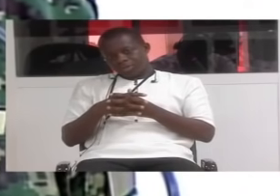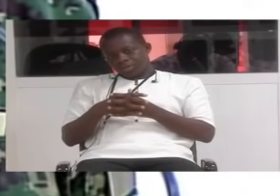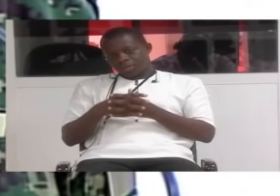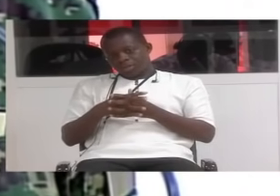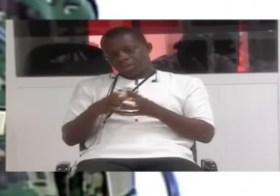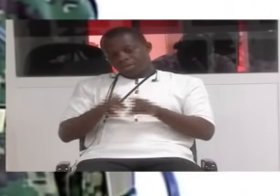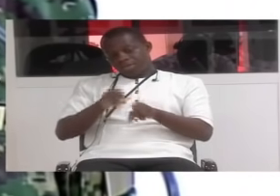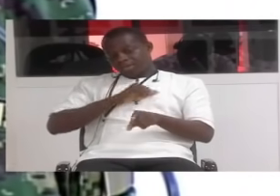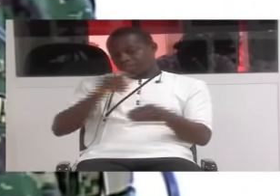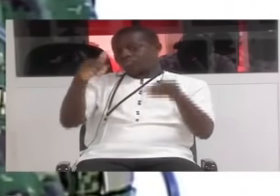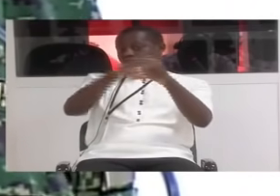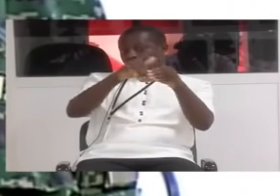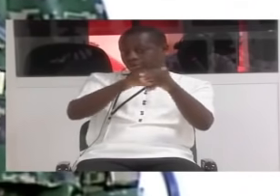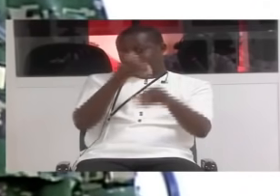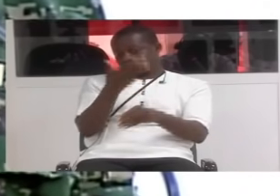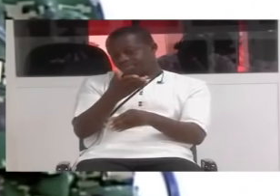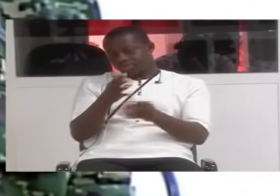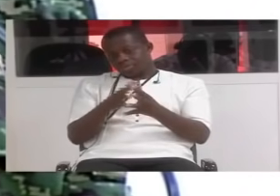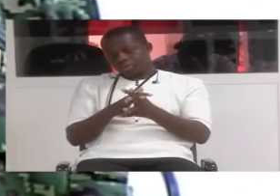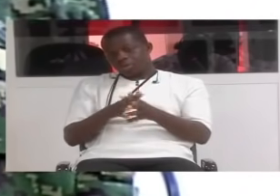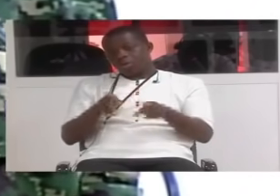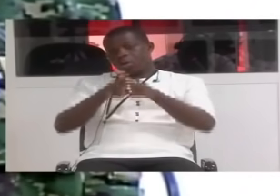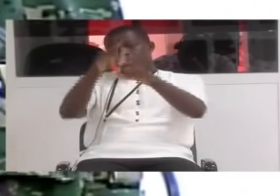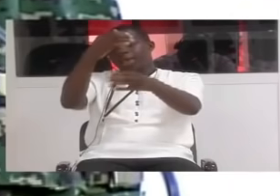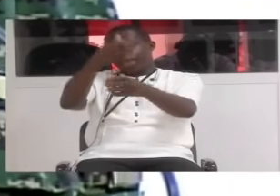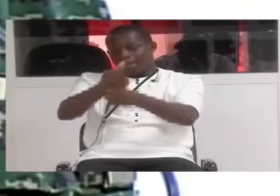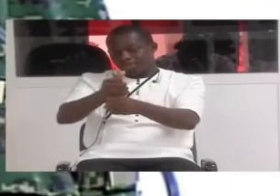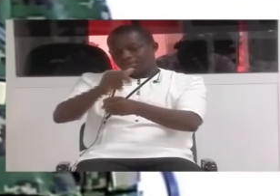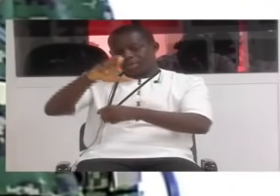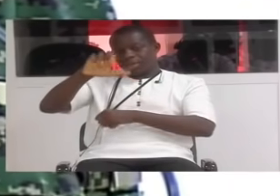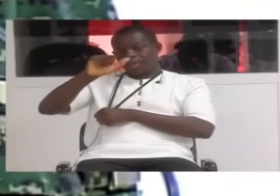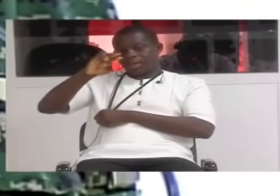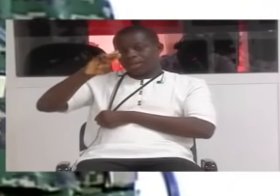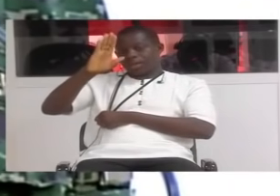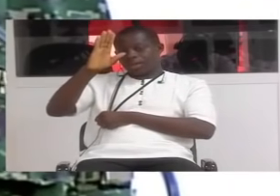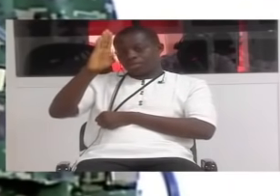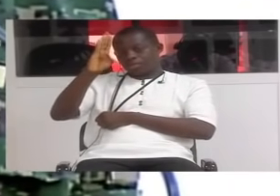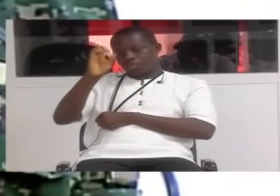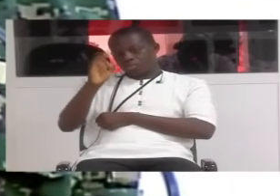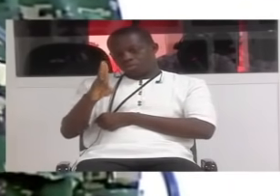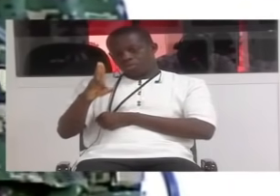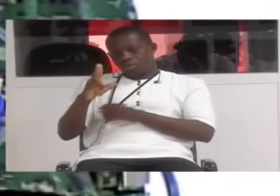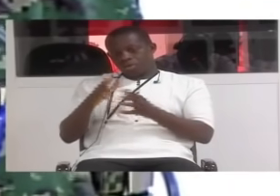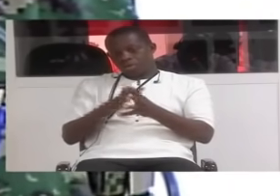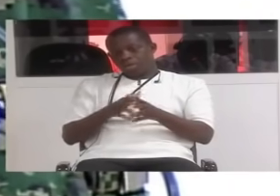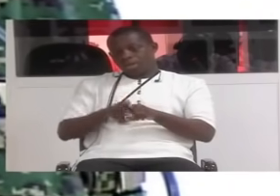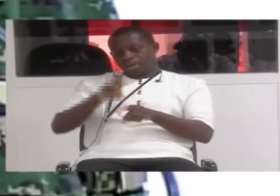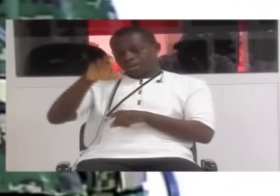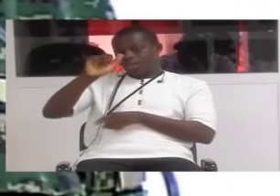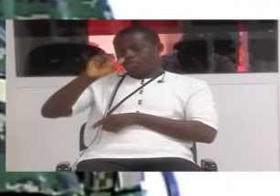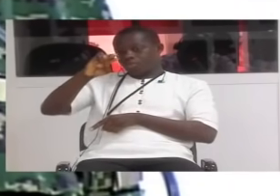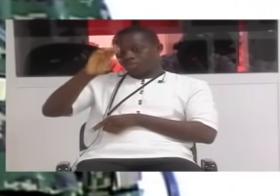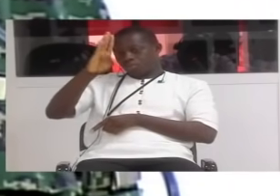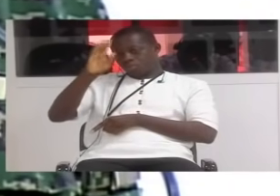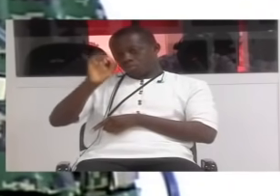Varanga join. I also joined them with the help of Rambo. With the help of Rambo. Rambo entol makoy.